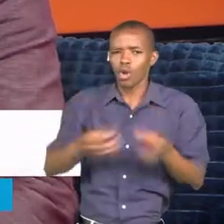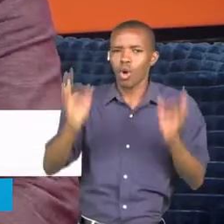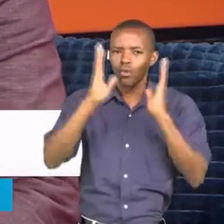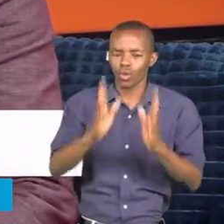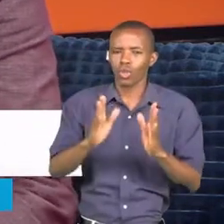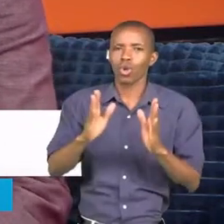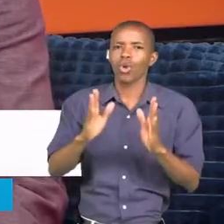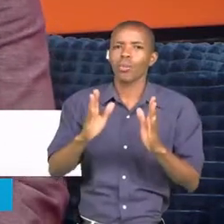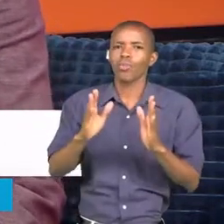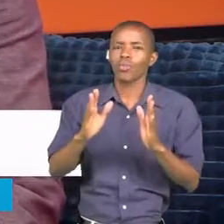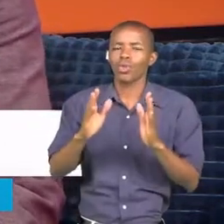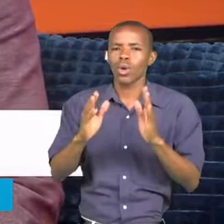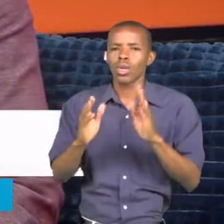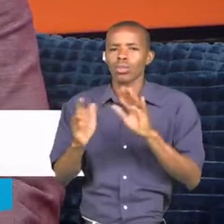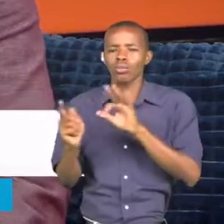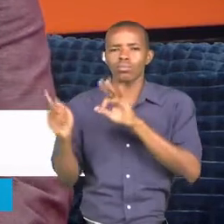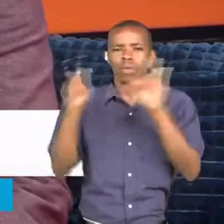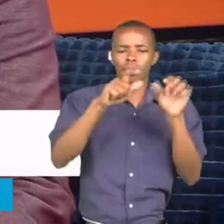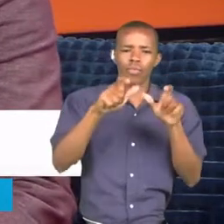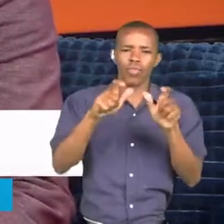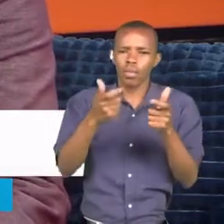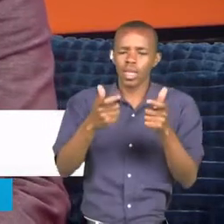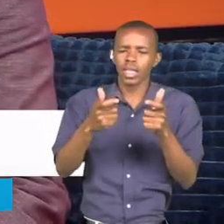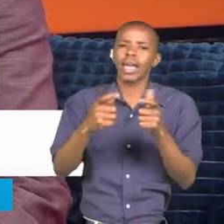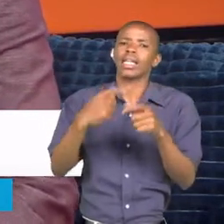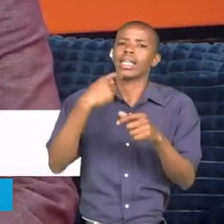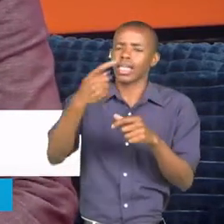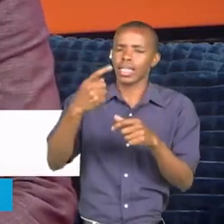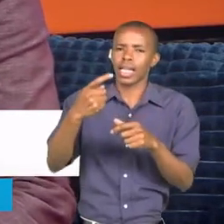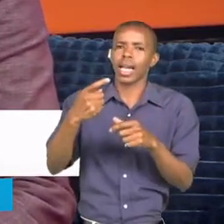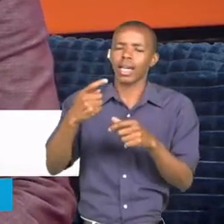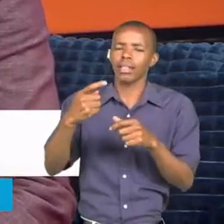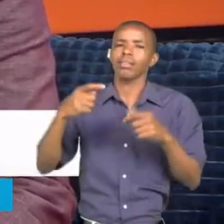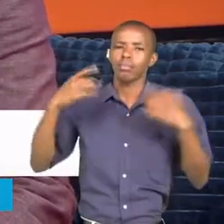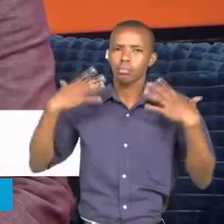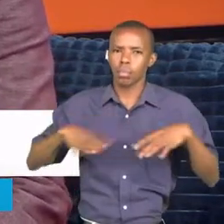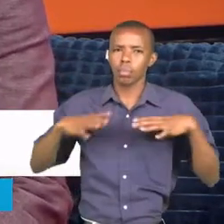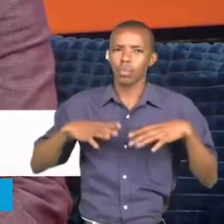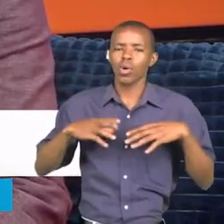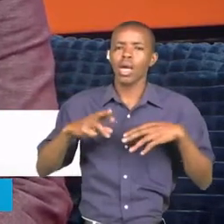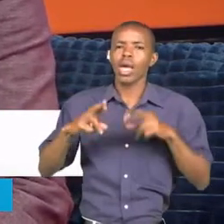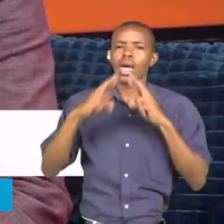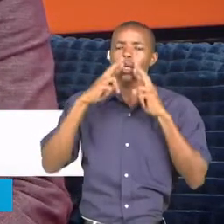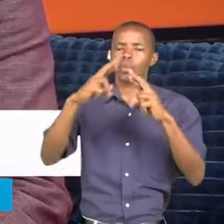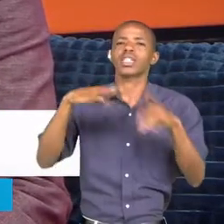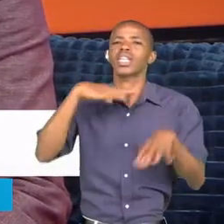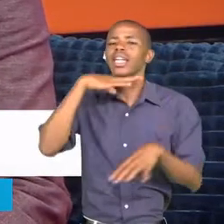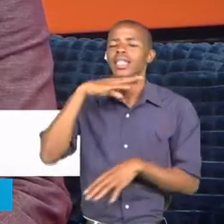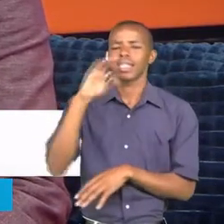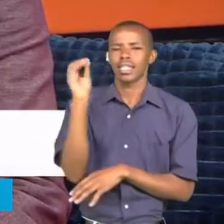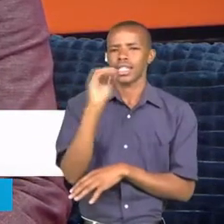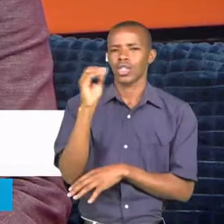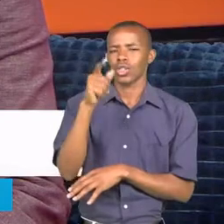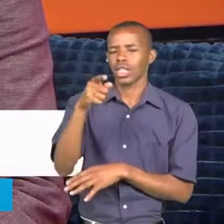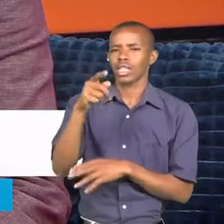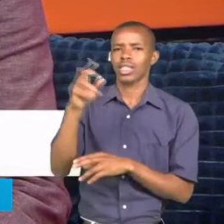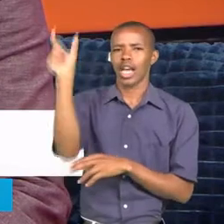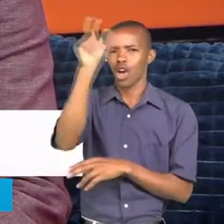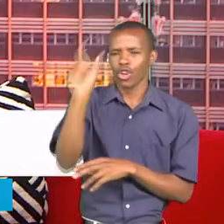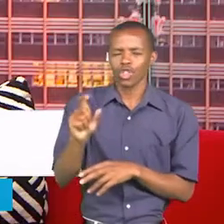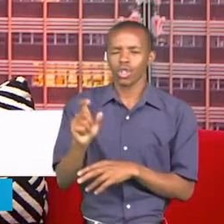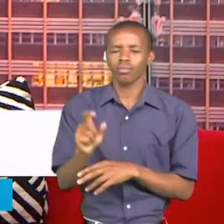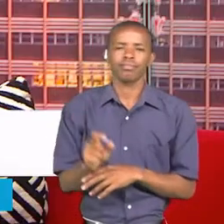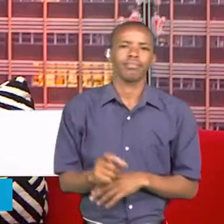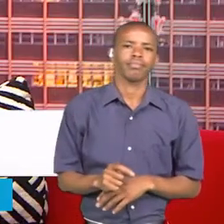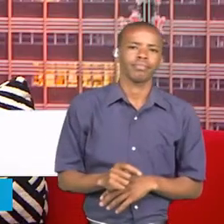government official, to come out in the media and tell people that so far no reported deaths in these regions?